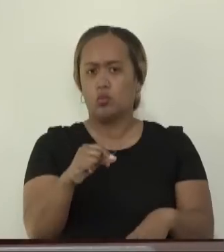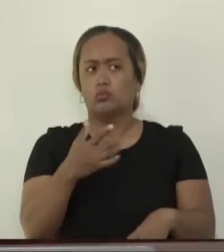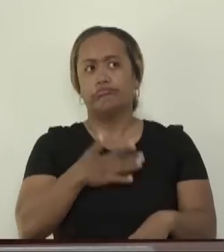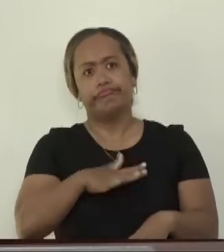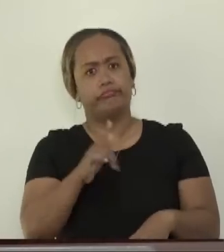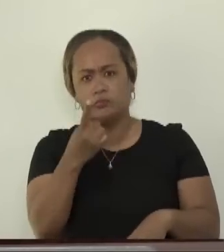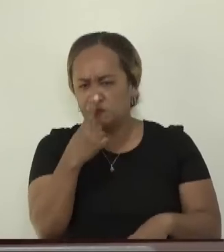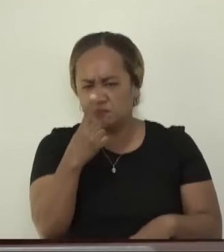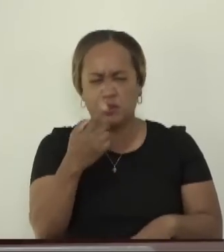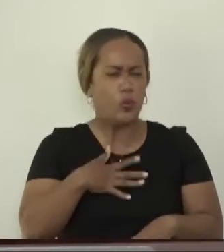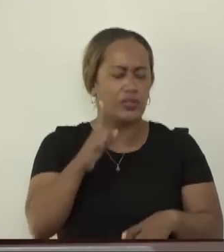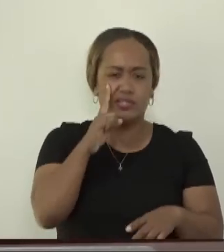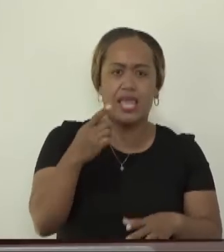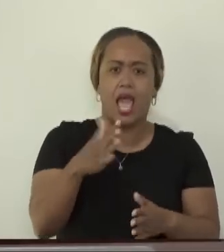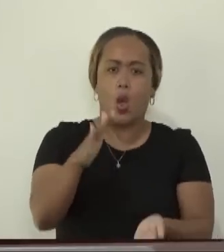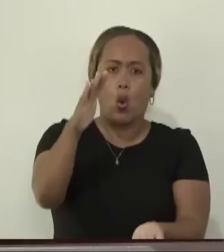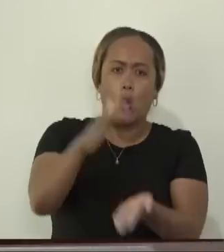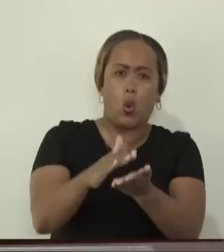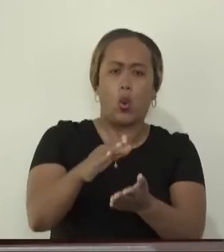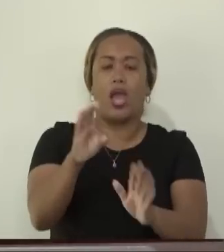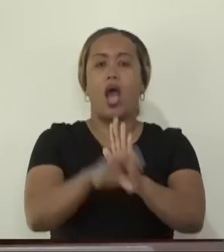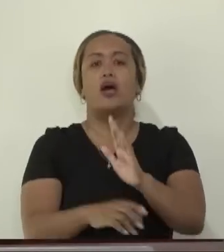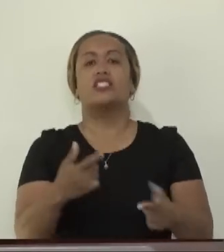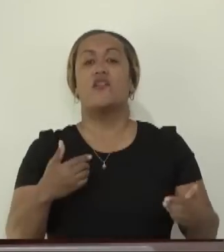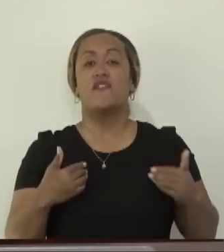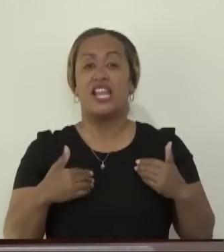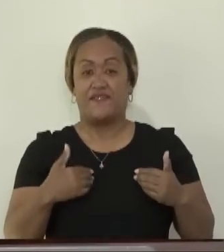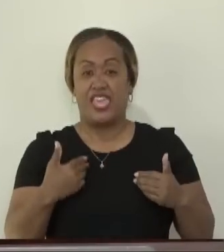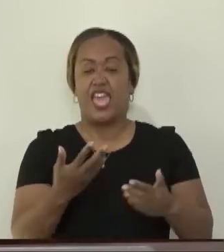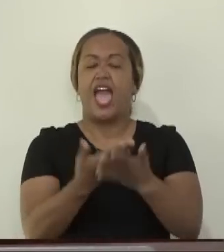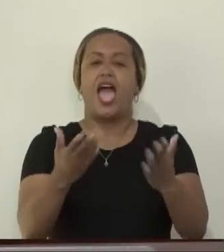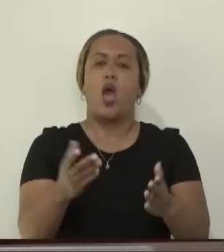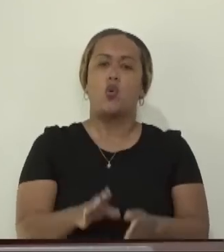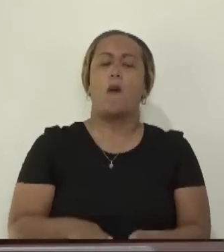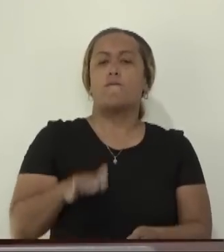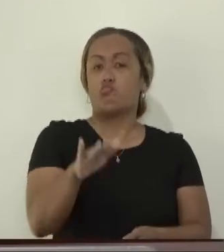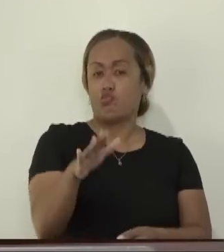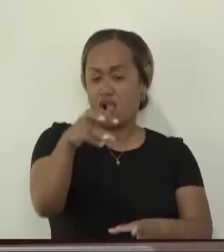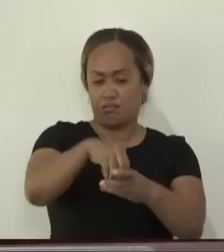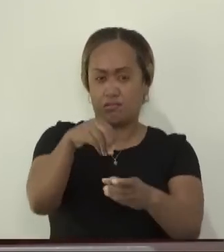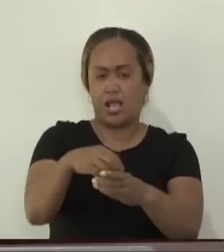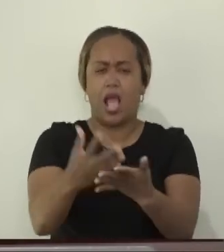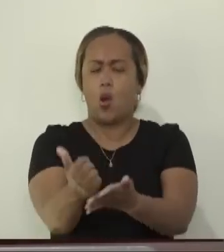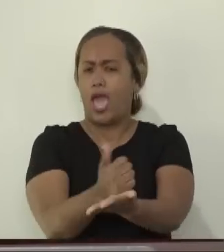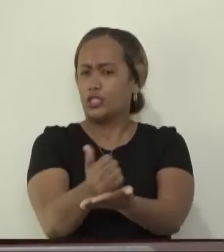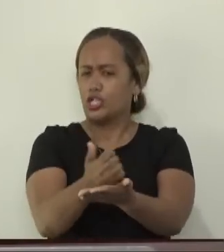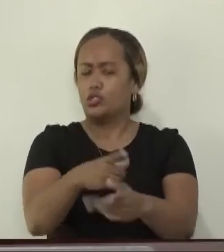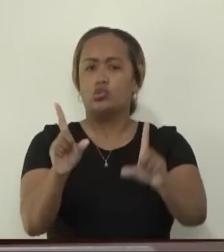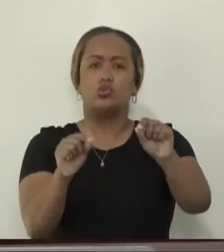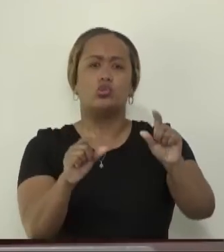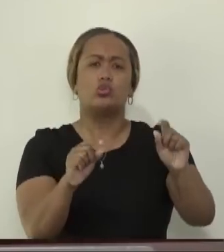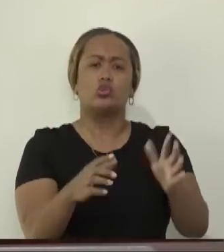see how government will reduce the cost of living, address the plight of the poor, and actions to be